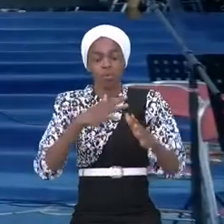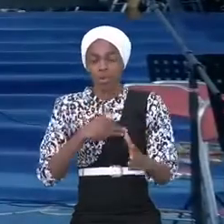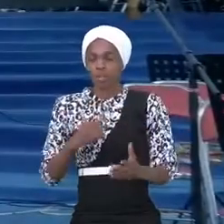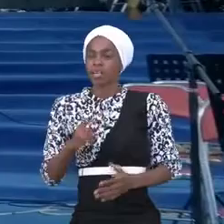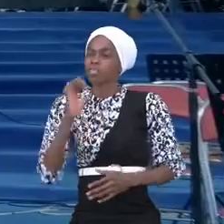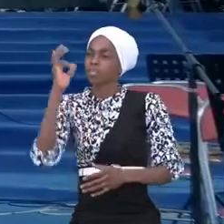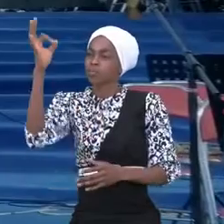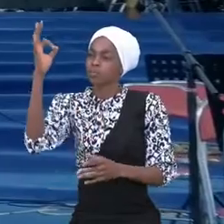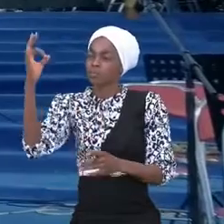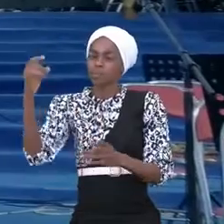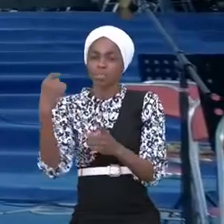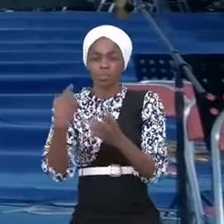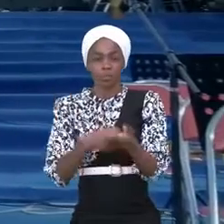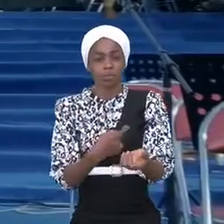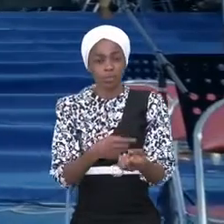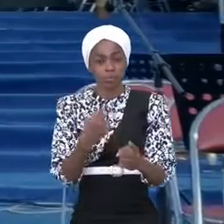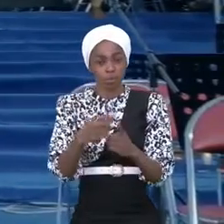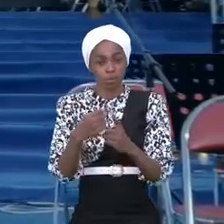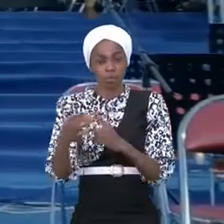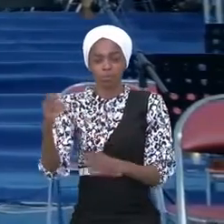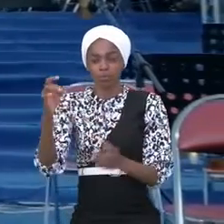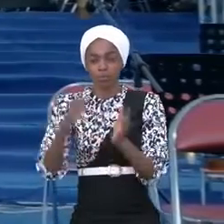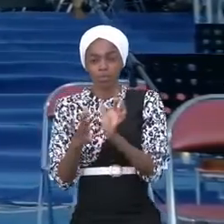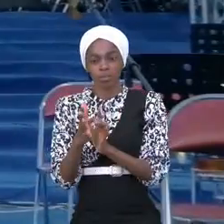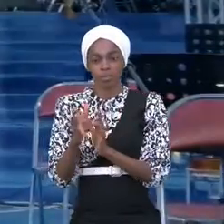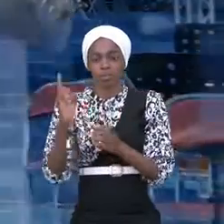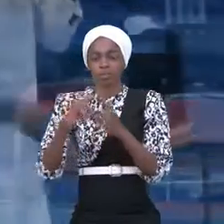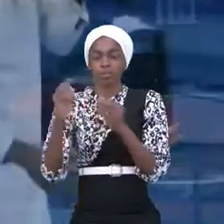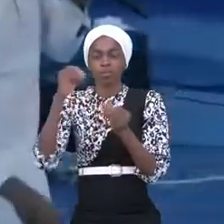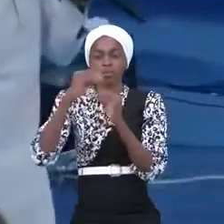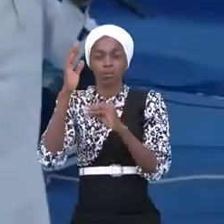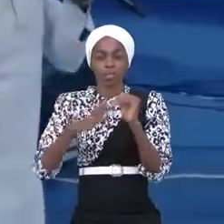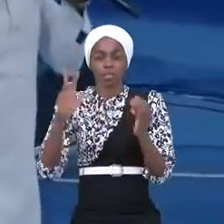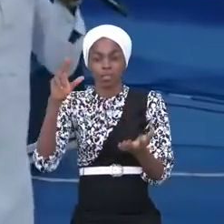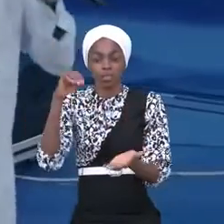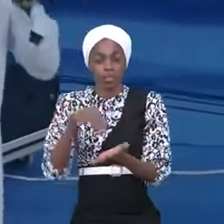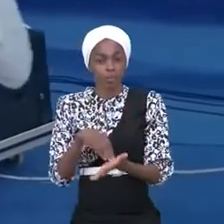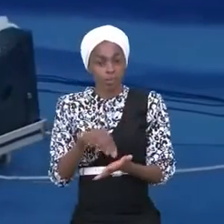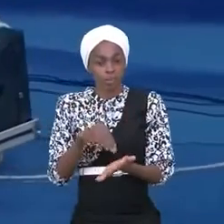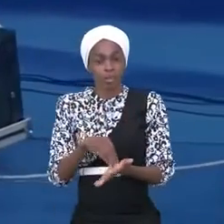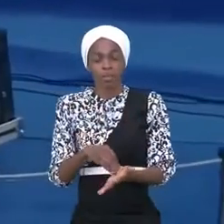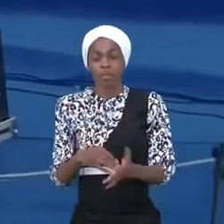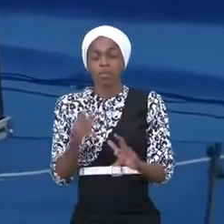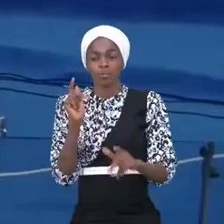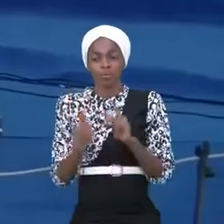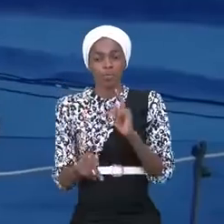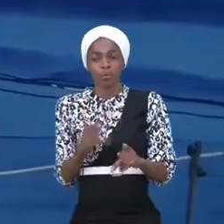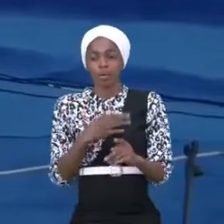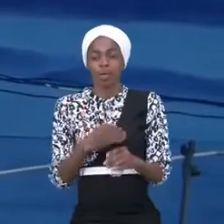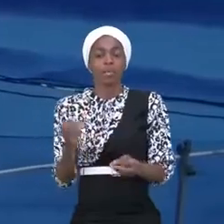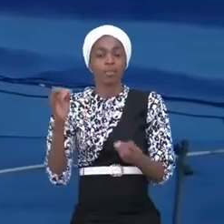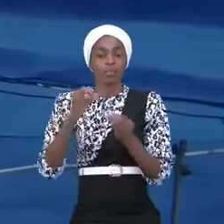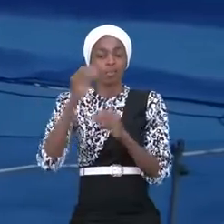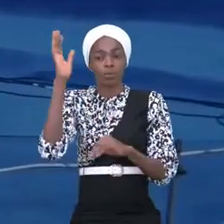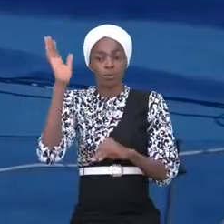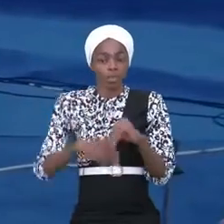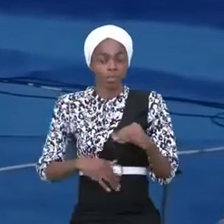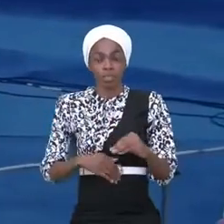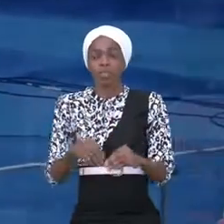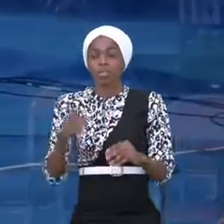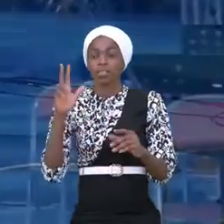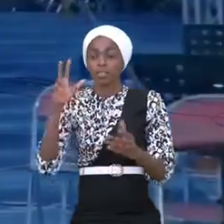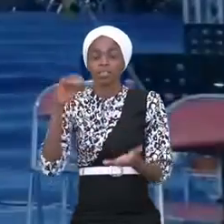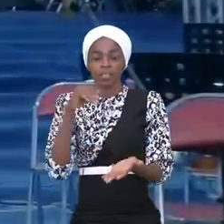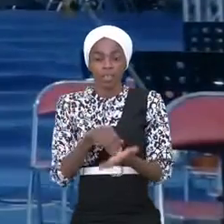Lord Jesus Christ to more than 3,000 people. And over 3,000 people gave their lives